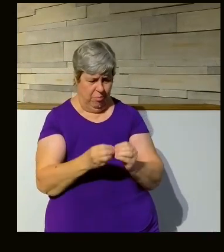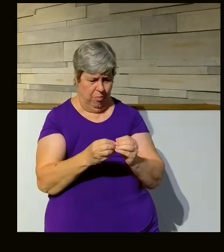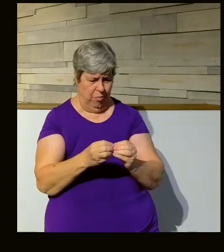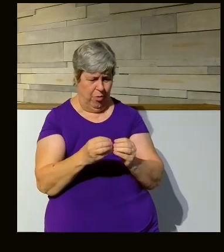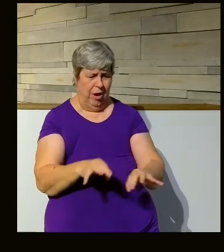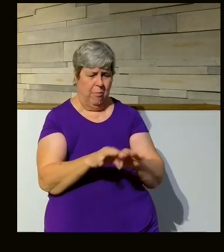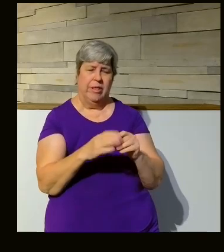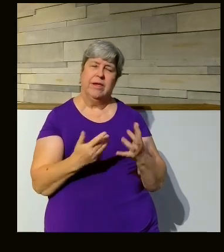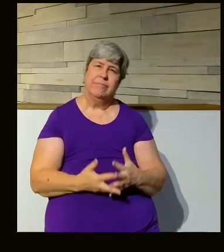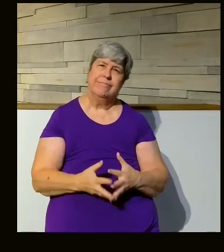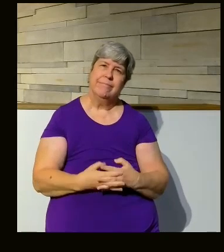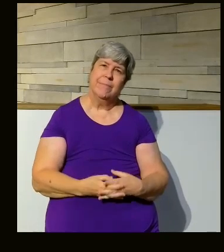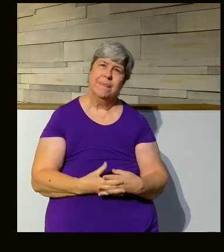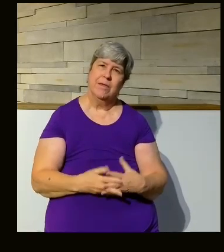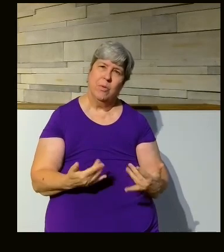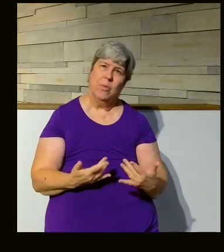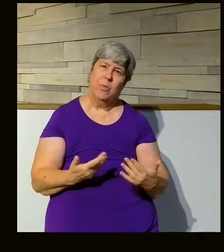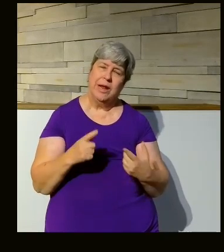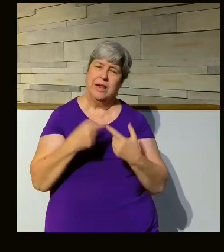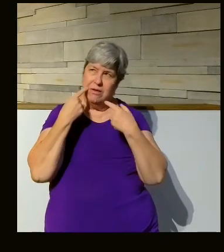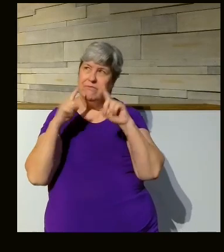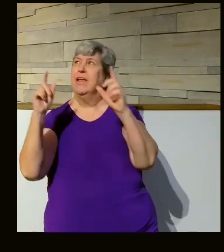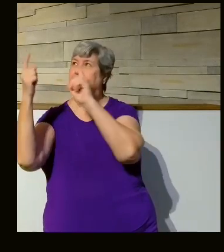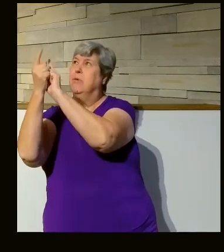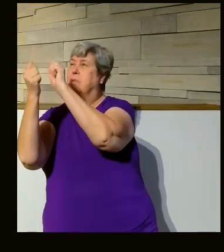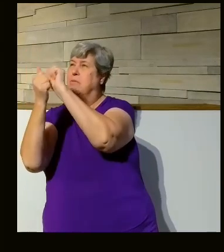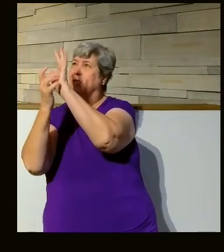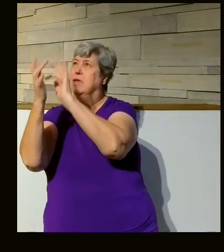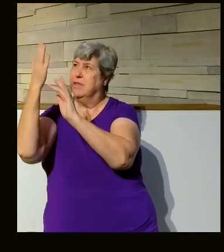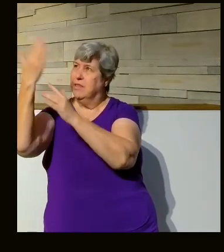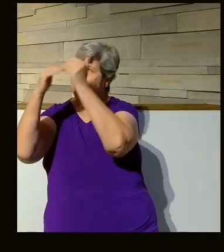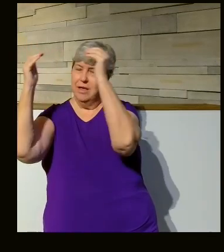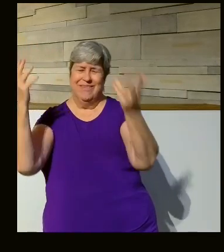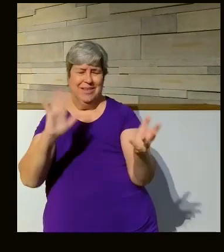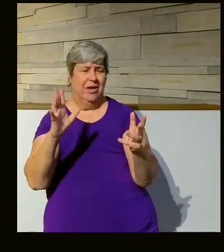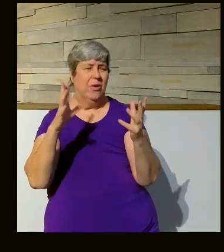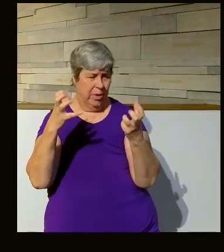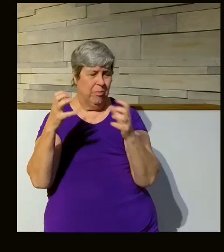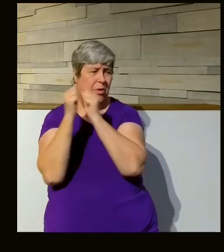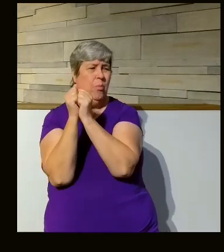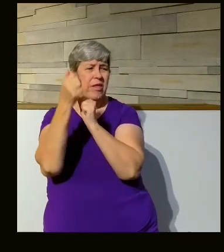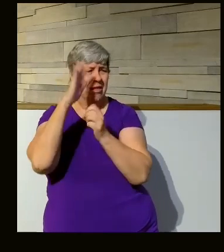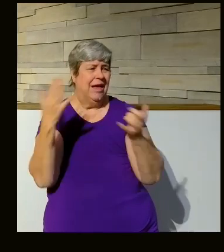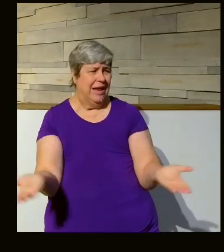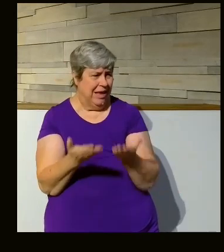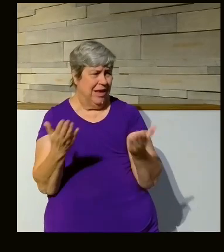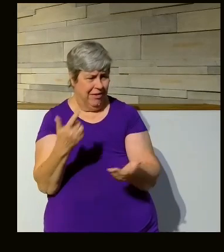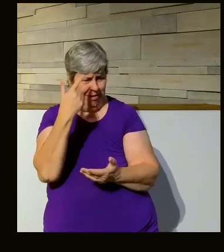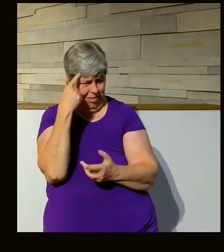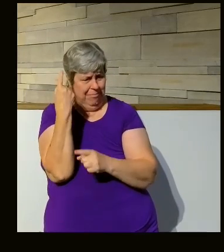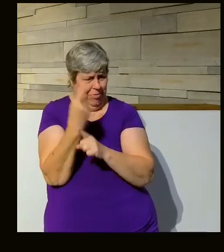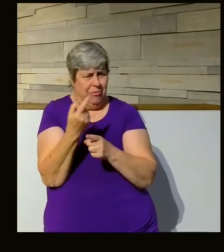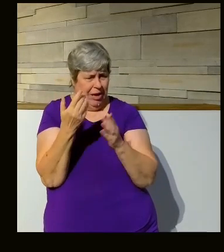just passing time until we get to be with Jesus in glory. We want to be with God and think of him in the right way